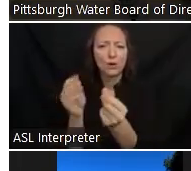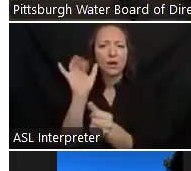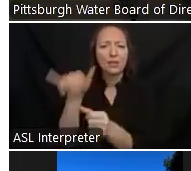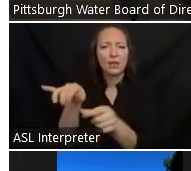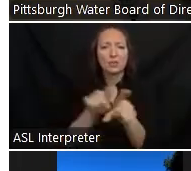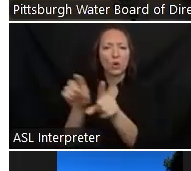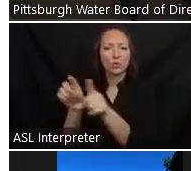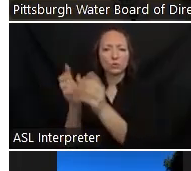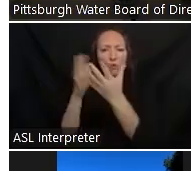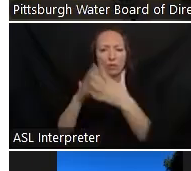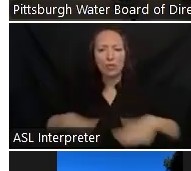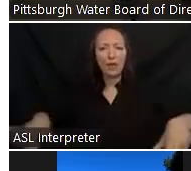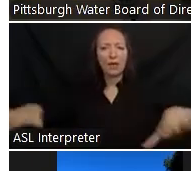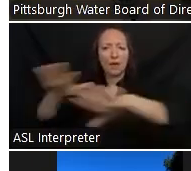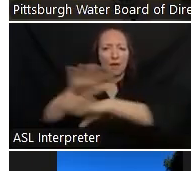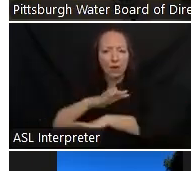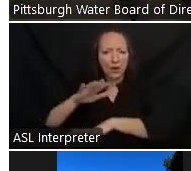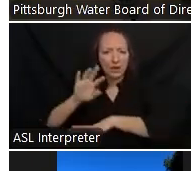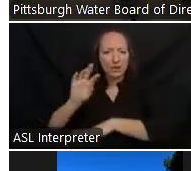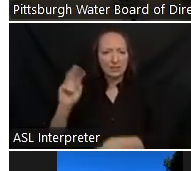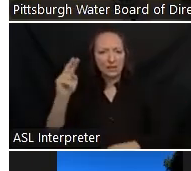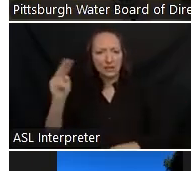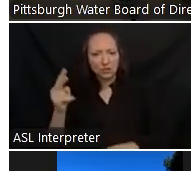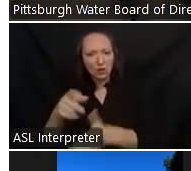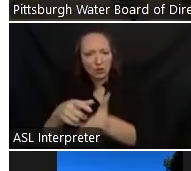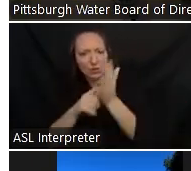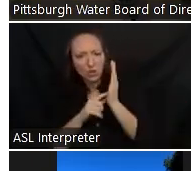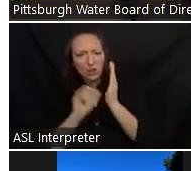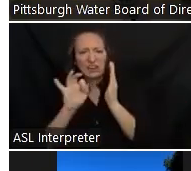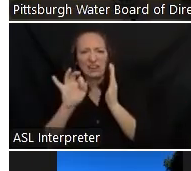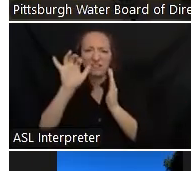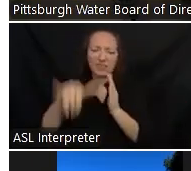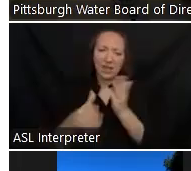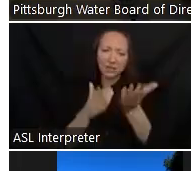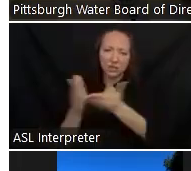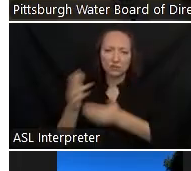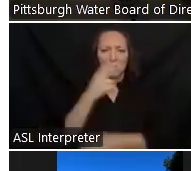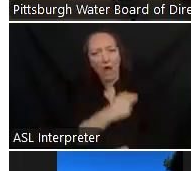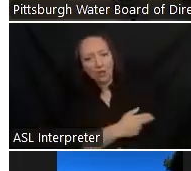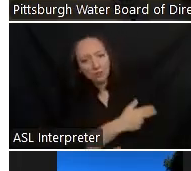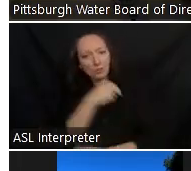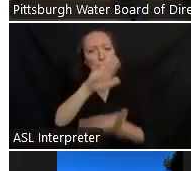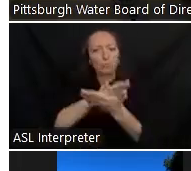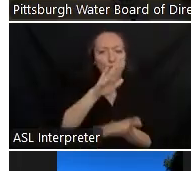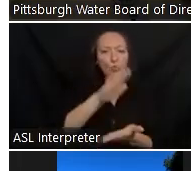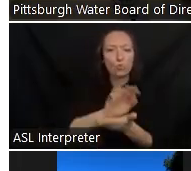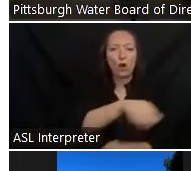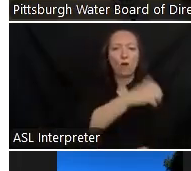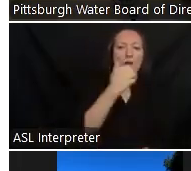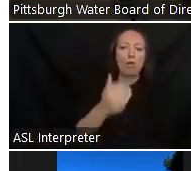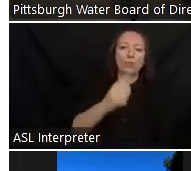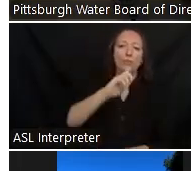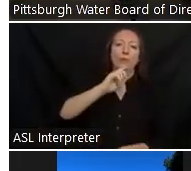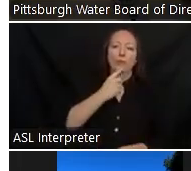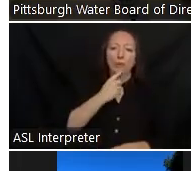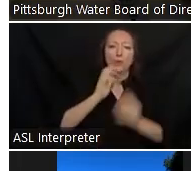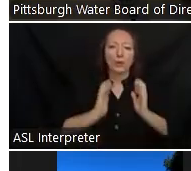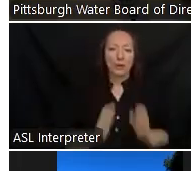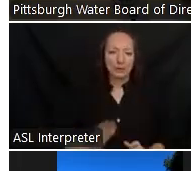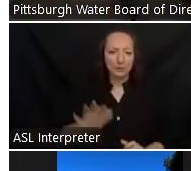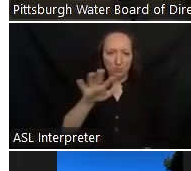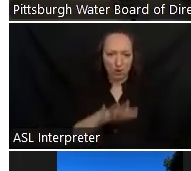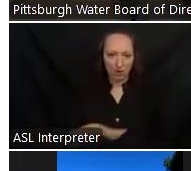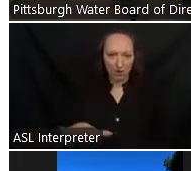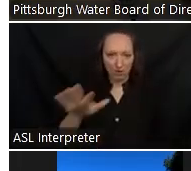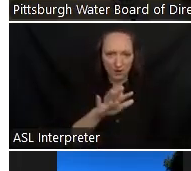critical customer. So each asset is assigned one of those criteria on the right, which is then combined with the weighted condition score for a total numerical rating. And